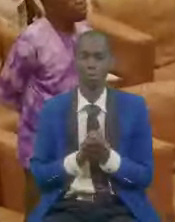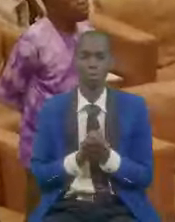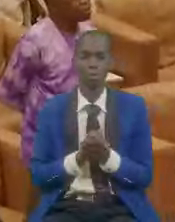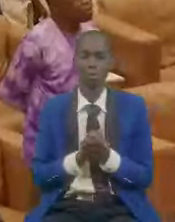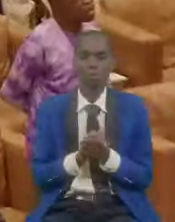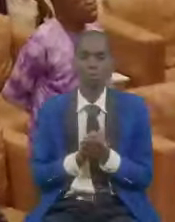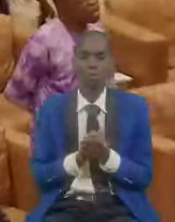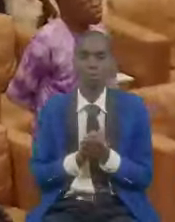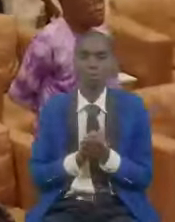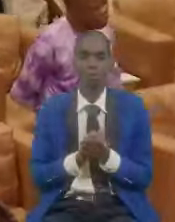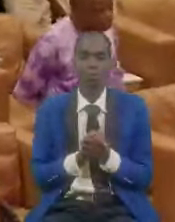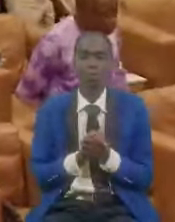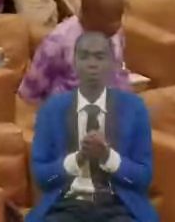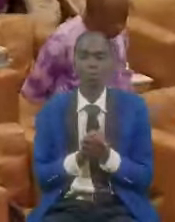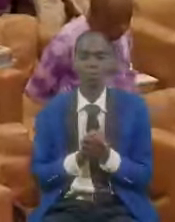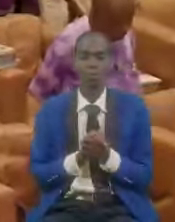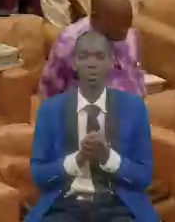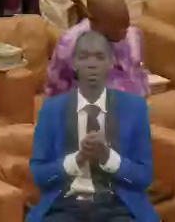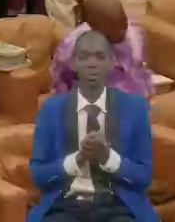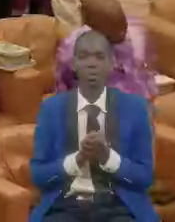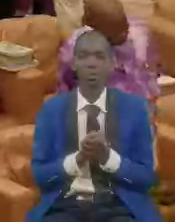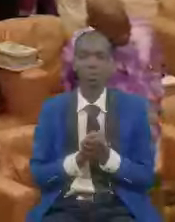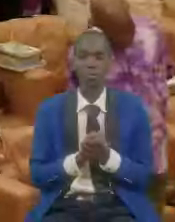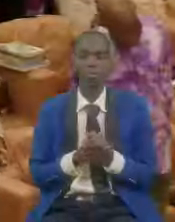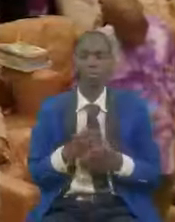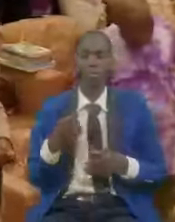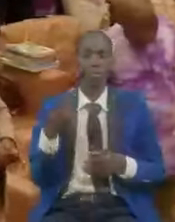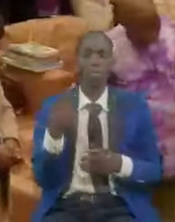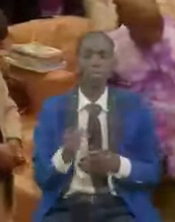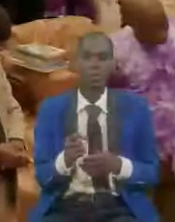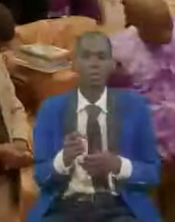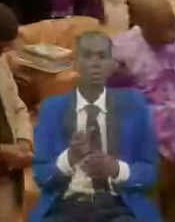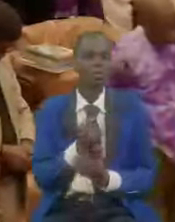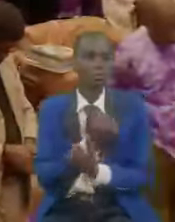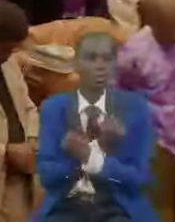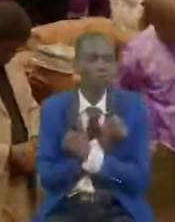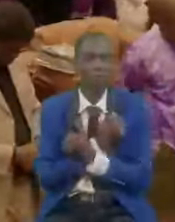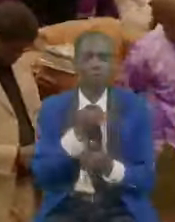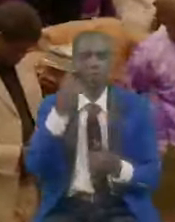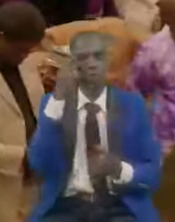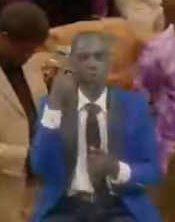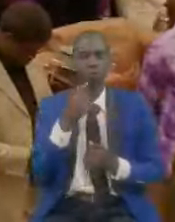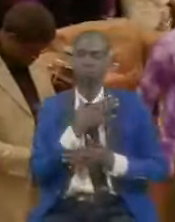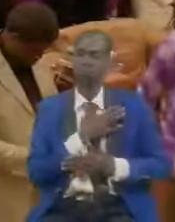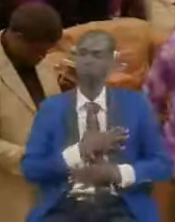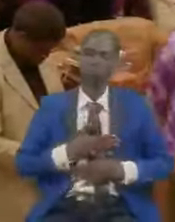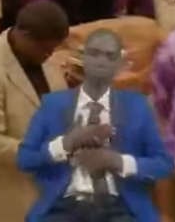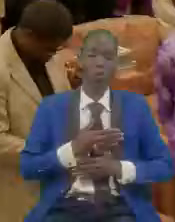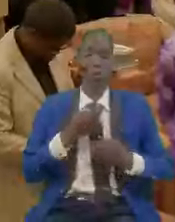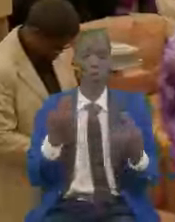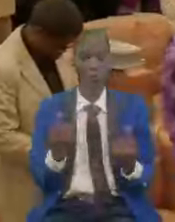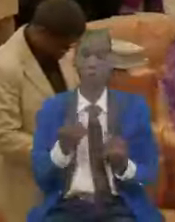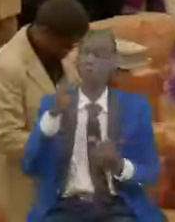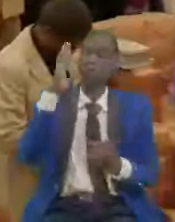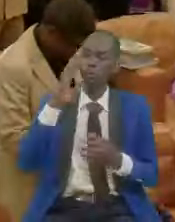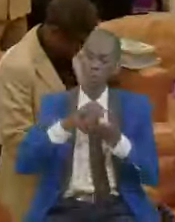The liking of the pleasure of sin, He'll take that pleasure